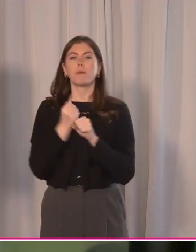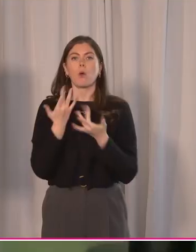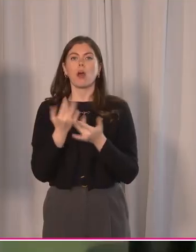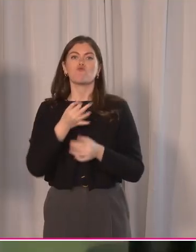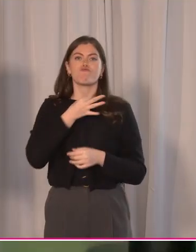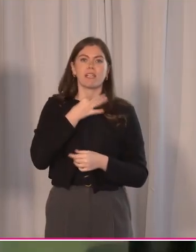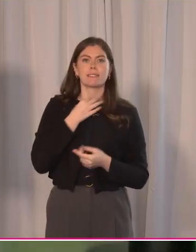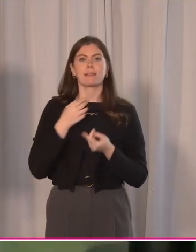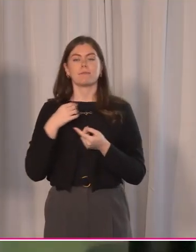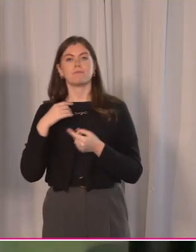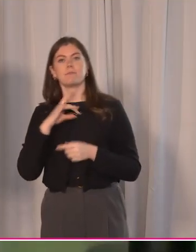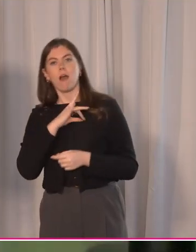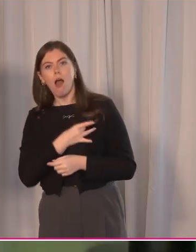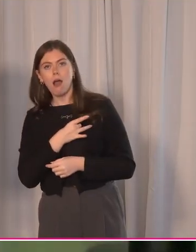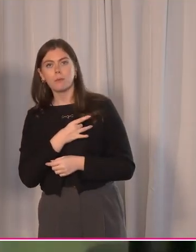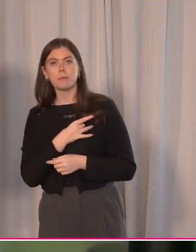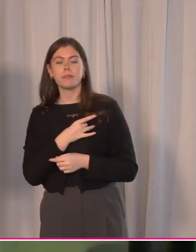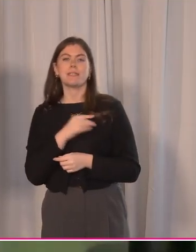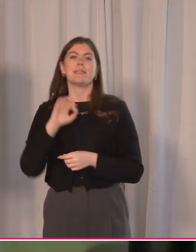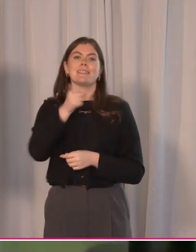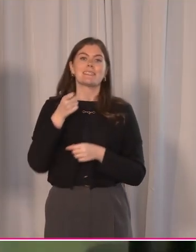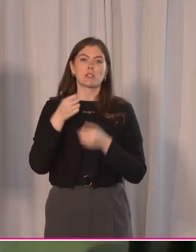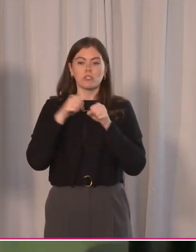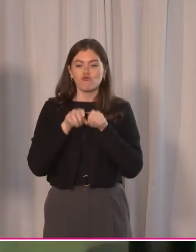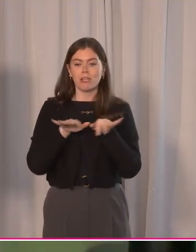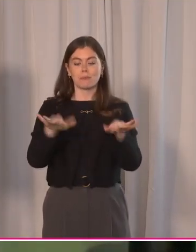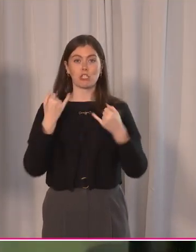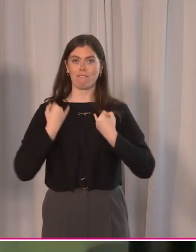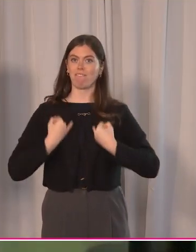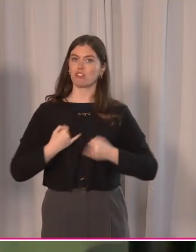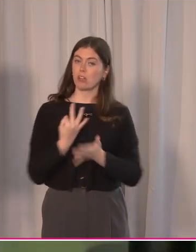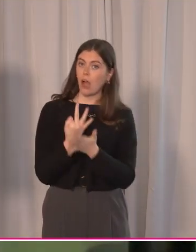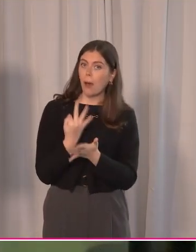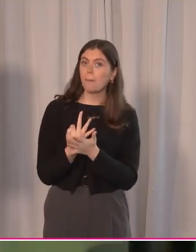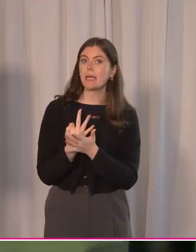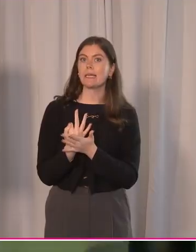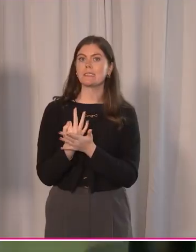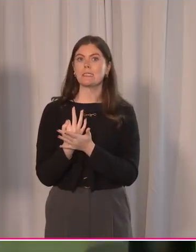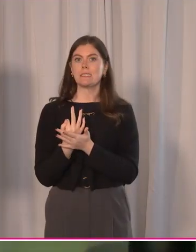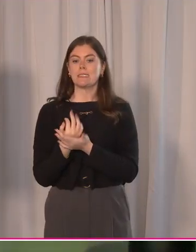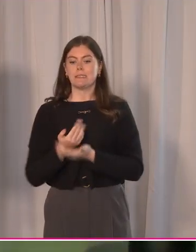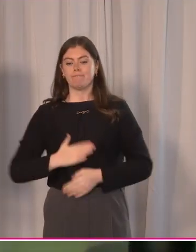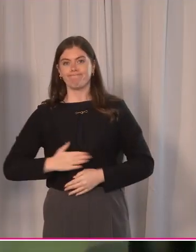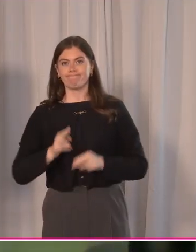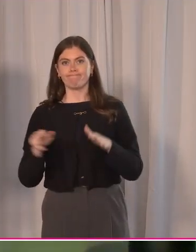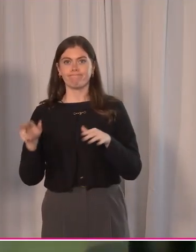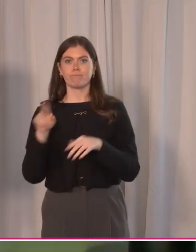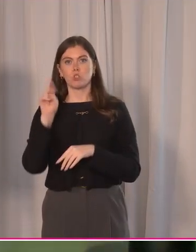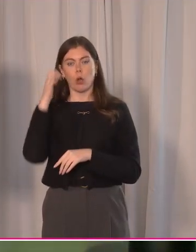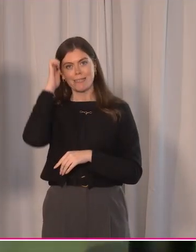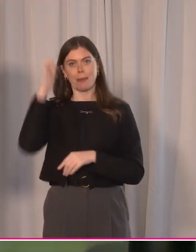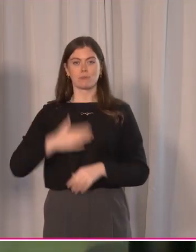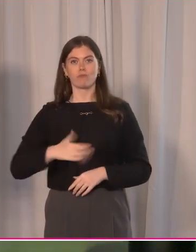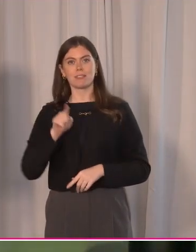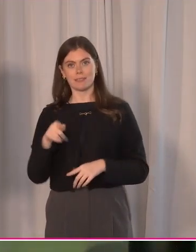harms. Sexually transmitted infections are common. Unintended pregnancy is a concern